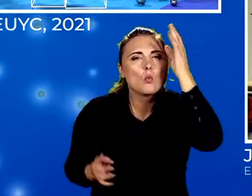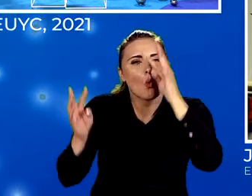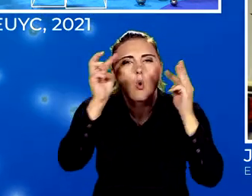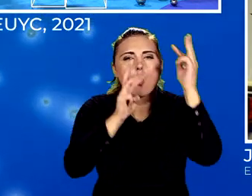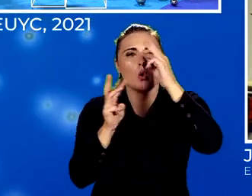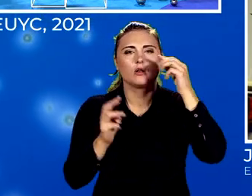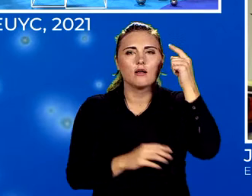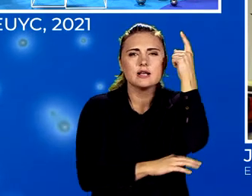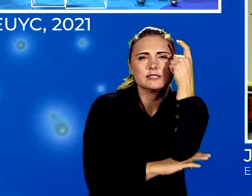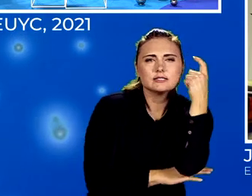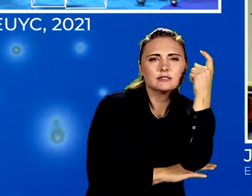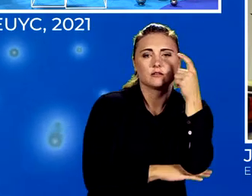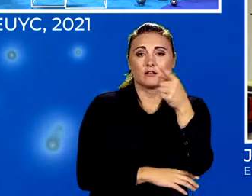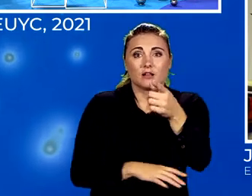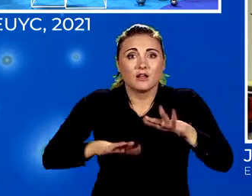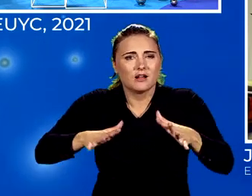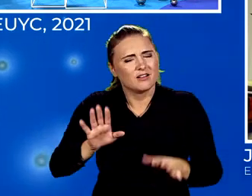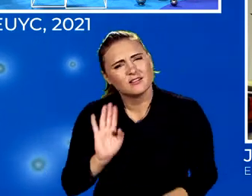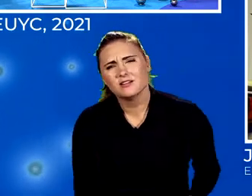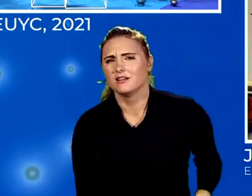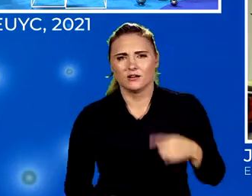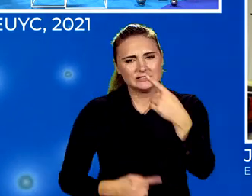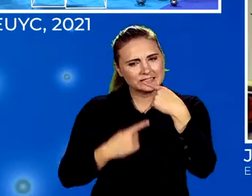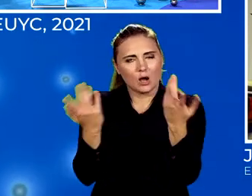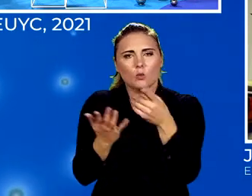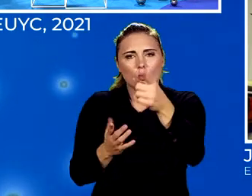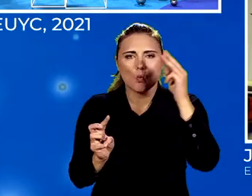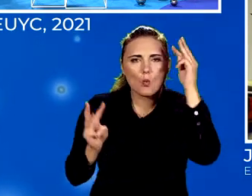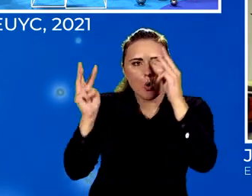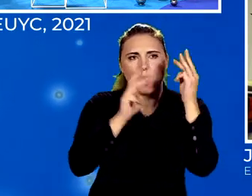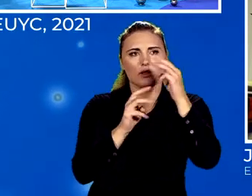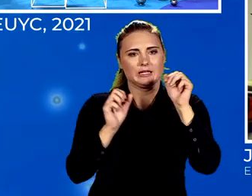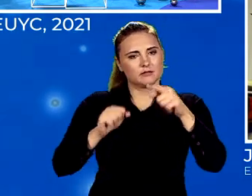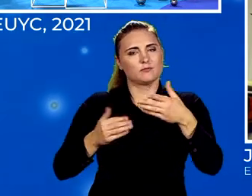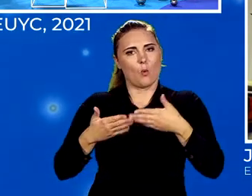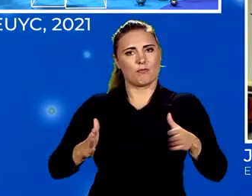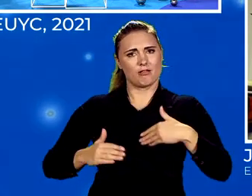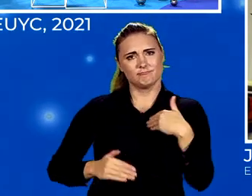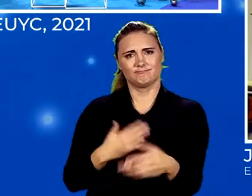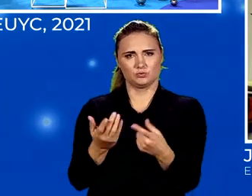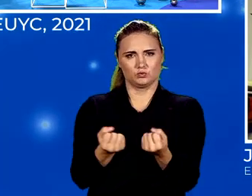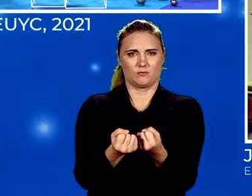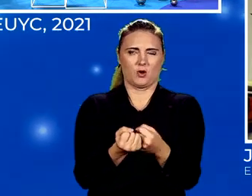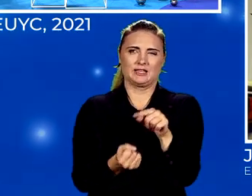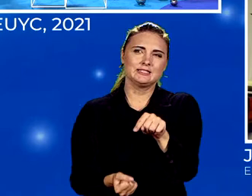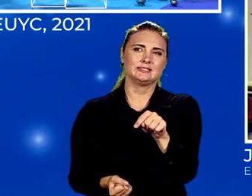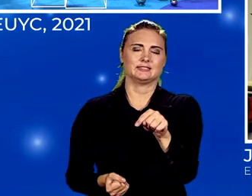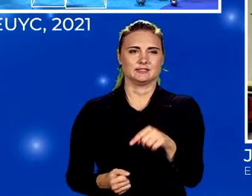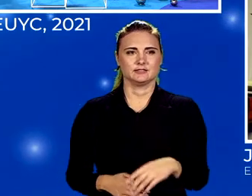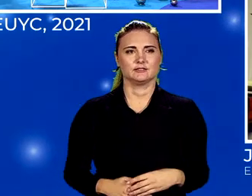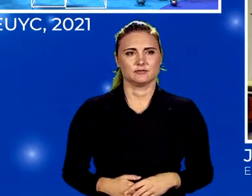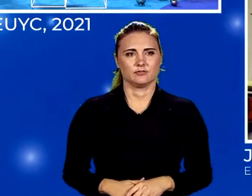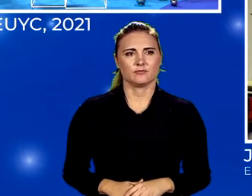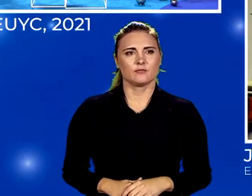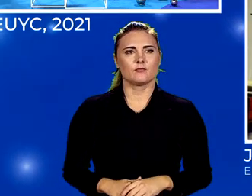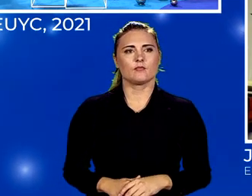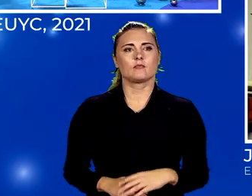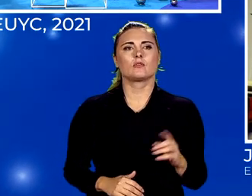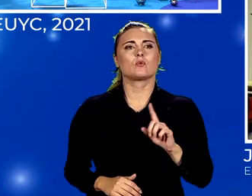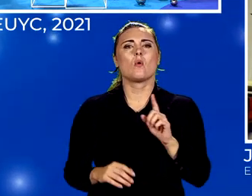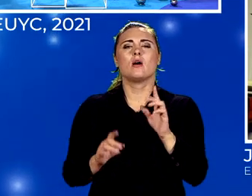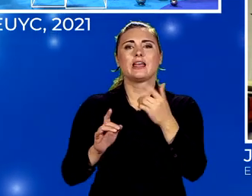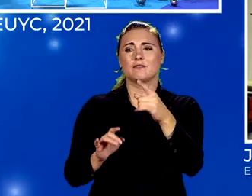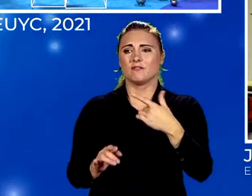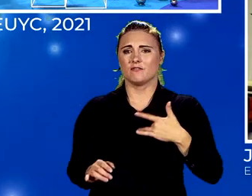it's not diplomatic or it's not sensitive or it doesn't sound nice, quote